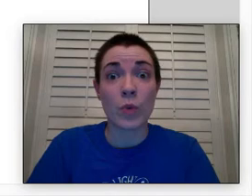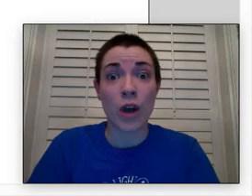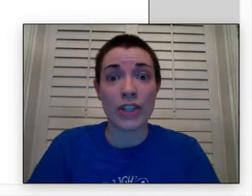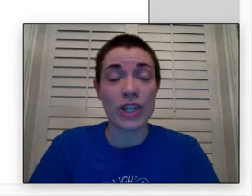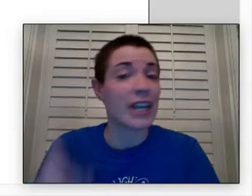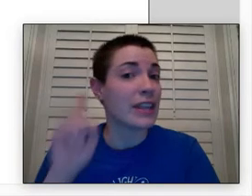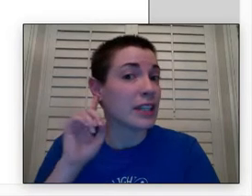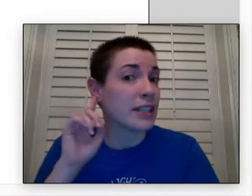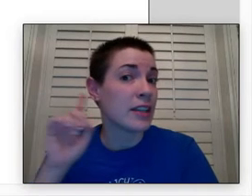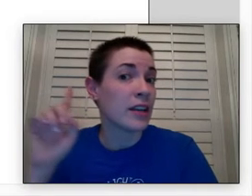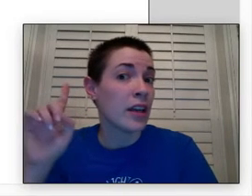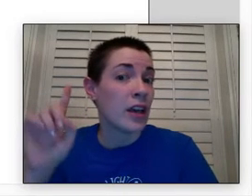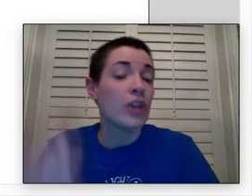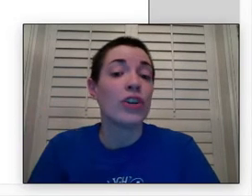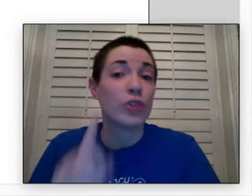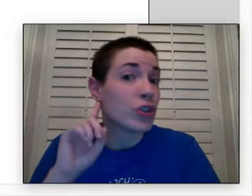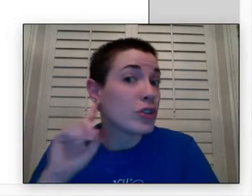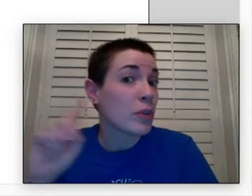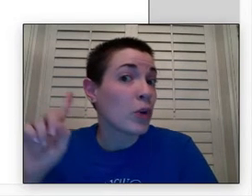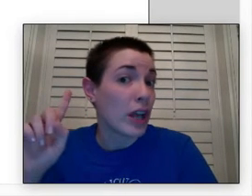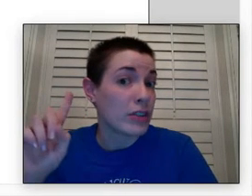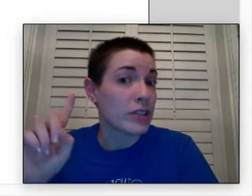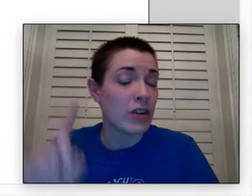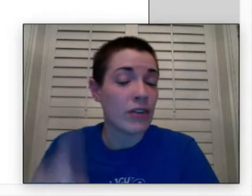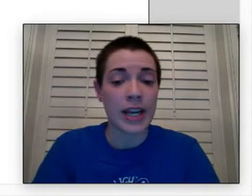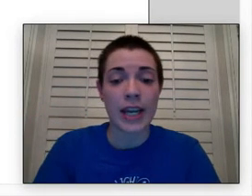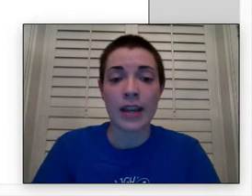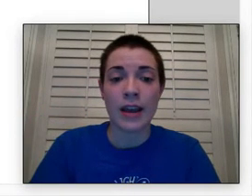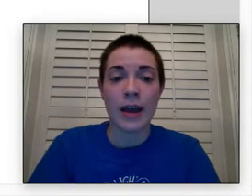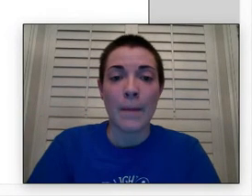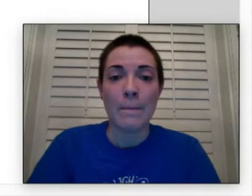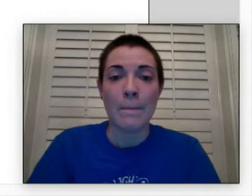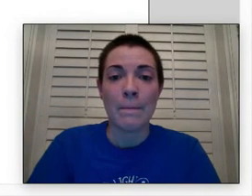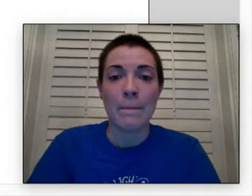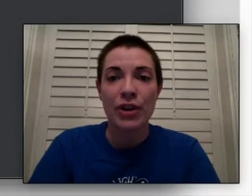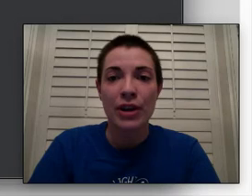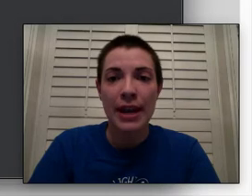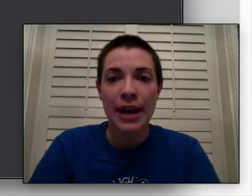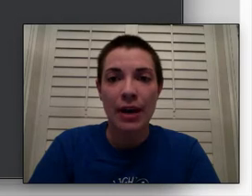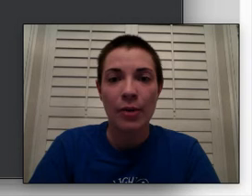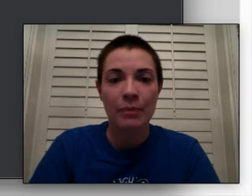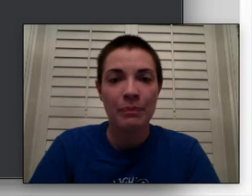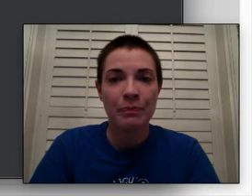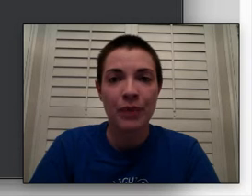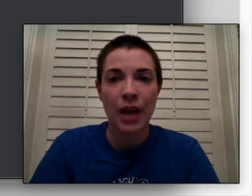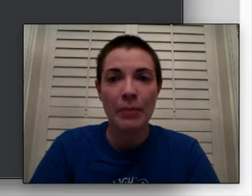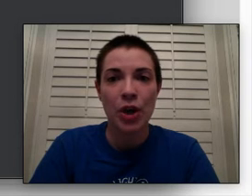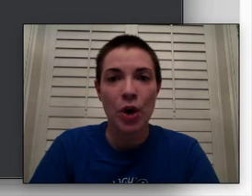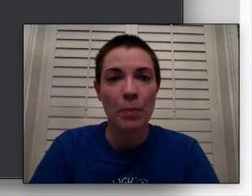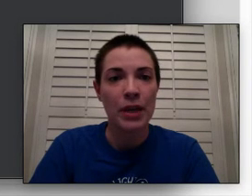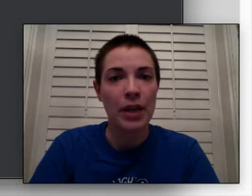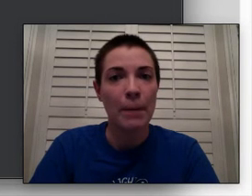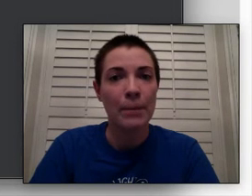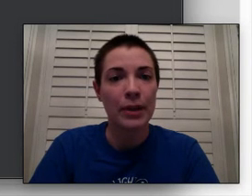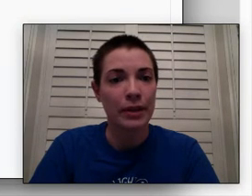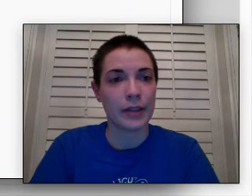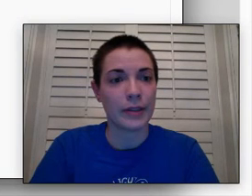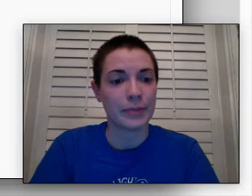can watch it and then listen, to someone else narrating it. But for now, I'm going to open it